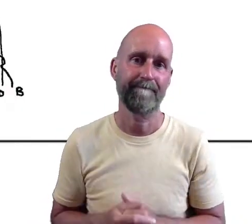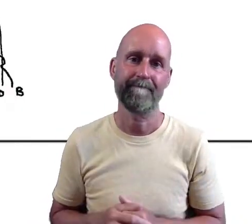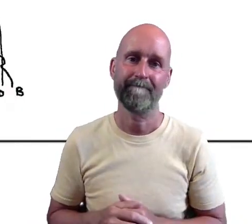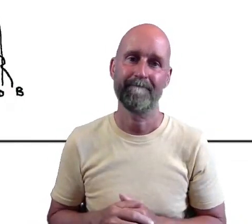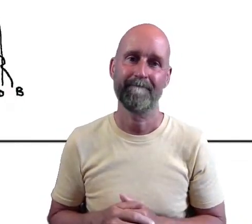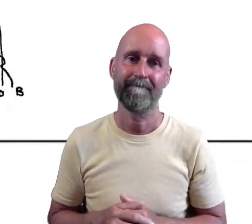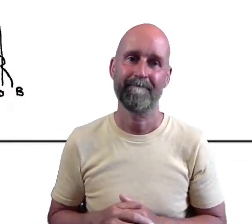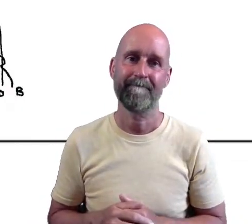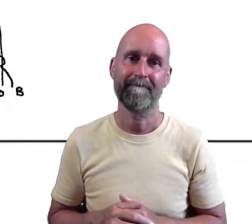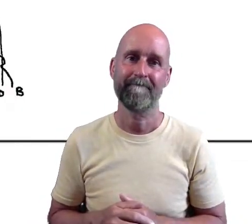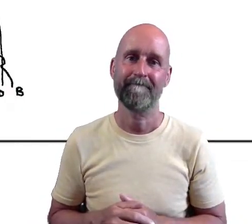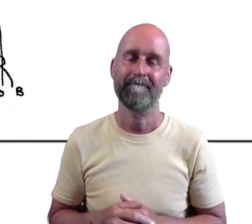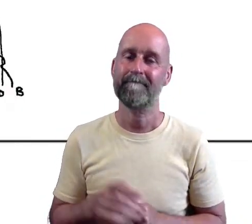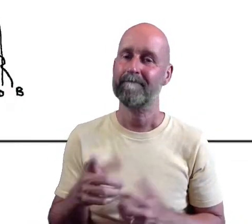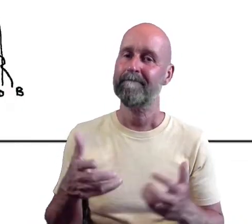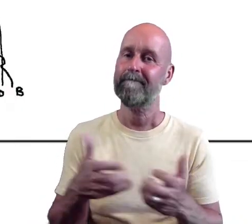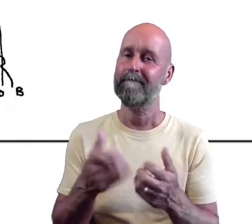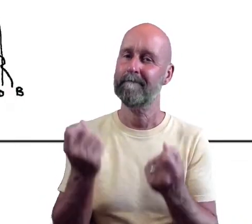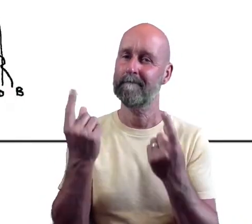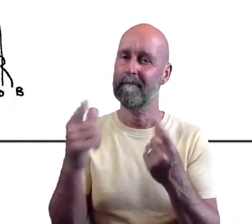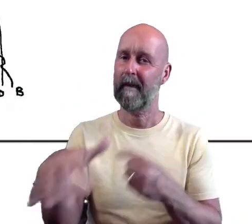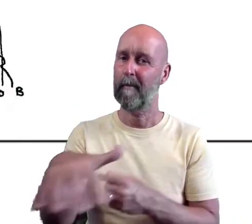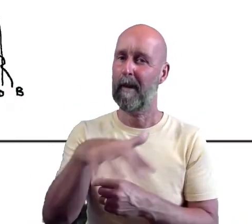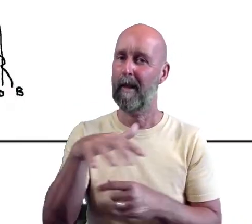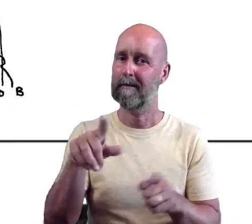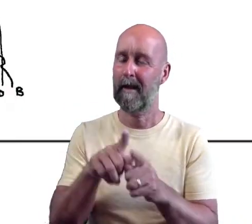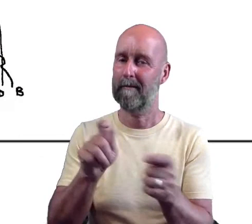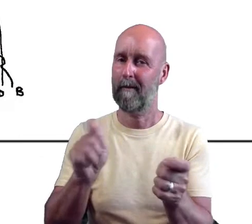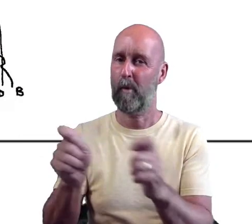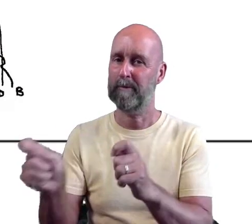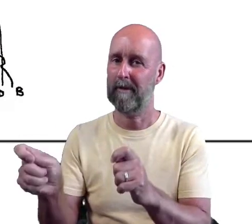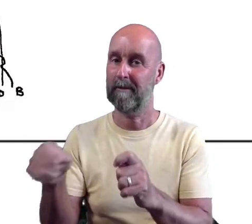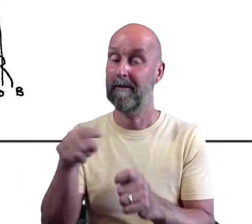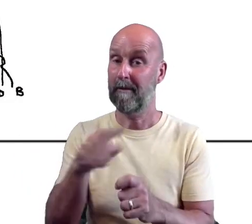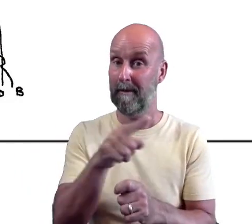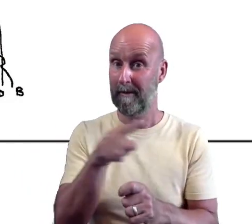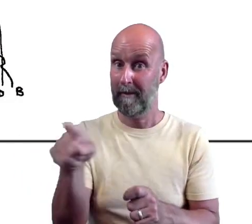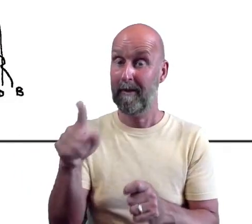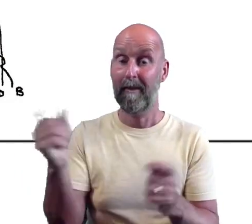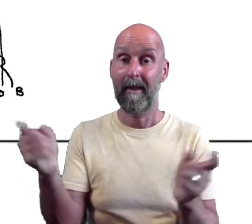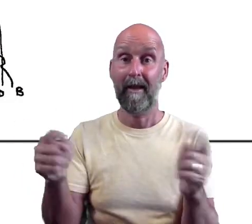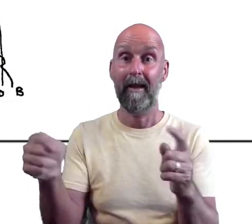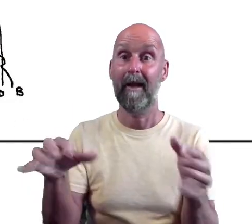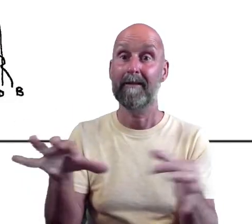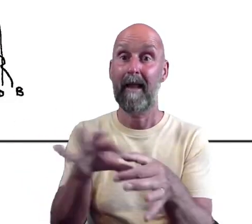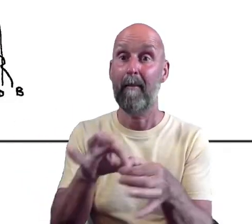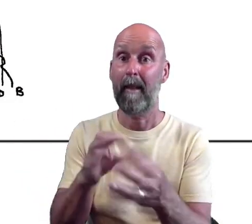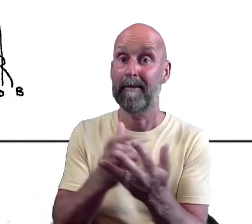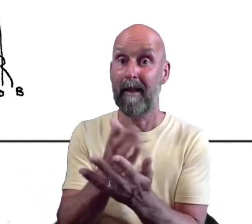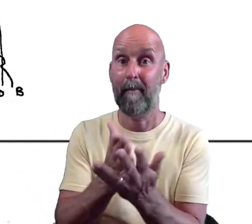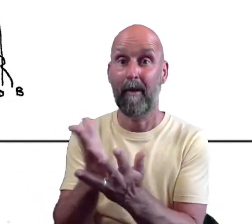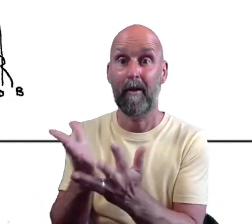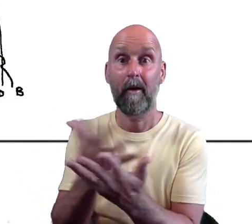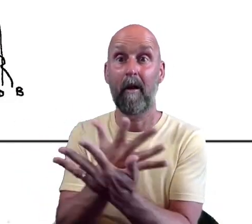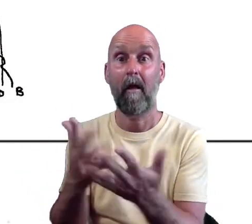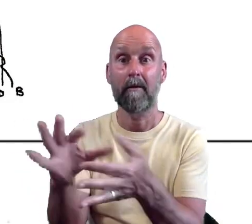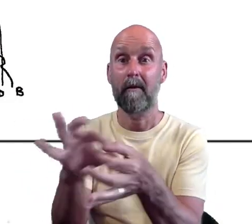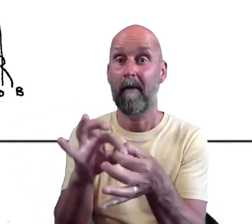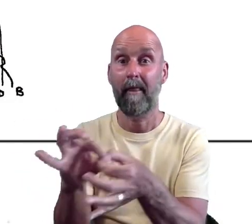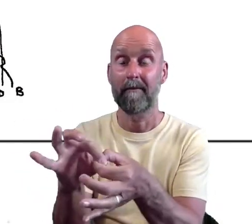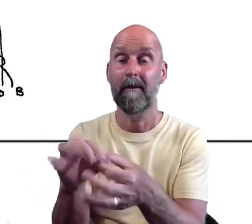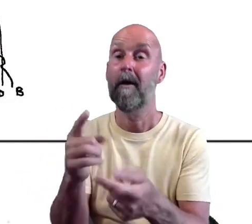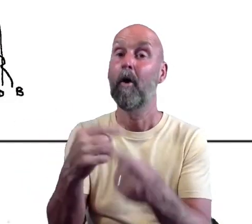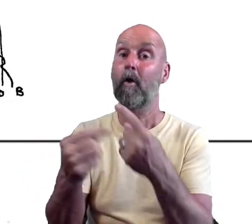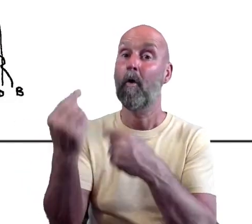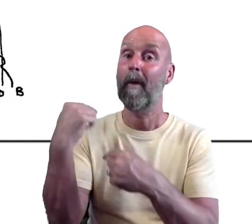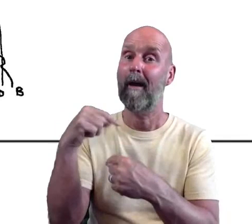So part of understanding places as being in process is the idea that their assembling happens in connection with lots of other things. So if we go back to that idea